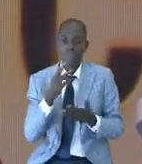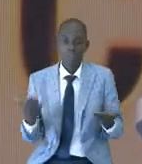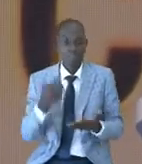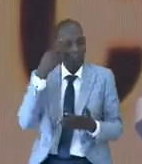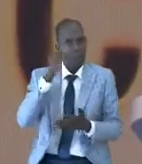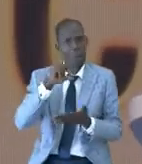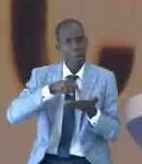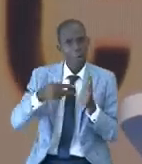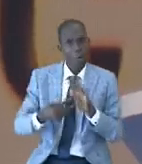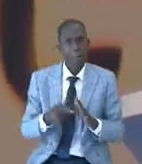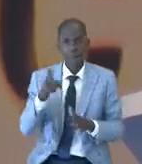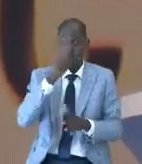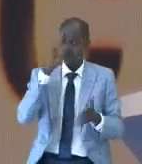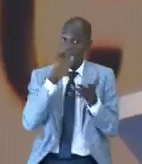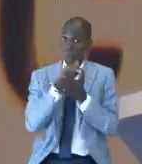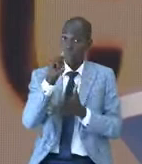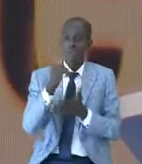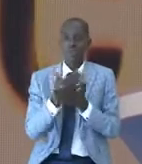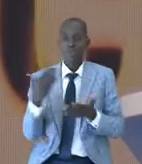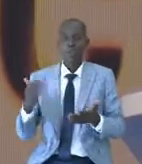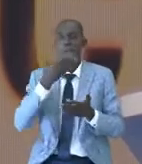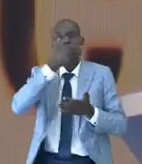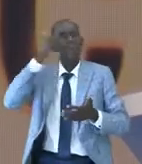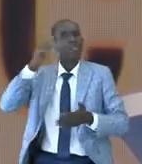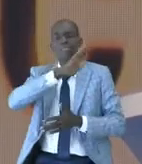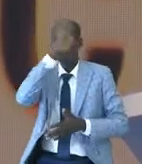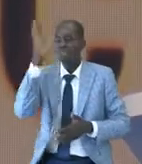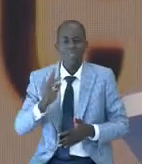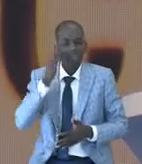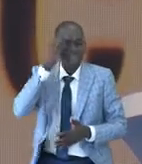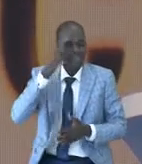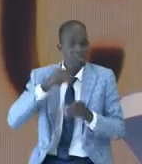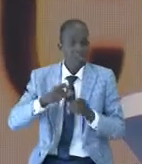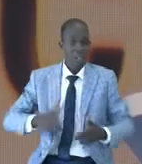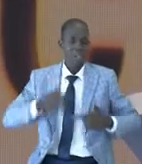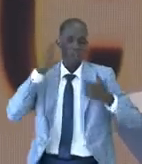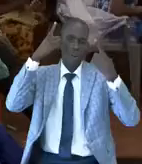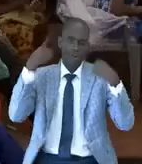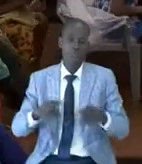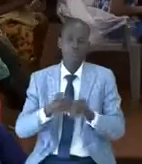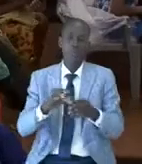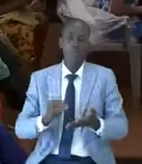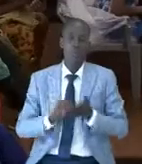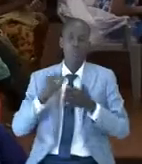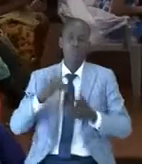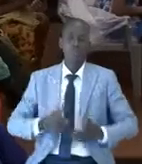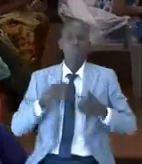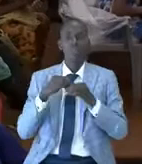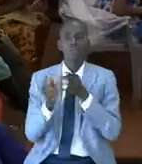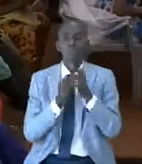then something better than you ever thought about in your life will happen in your life. And